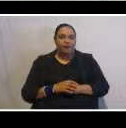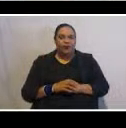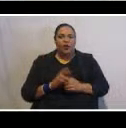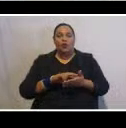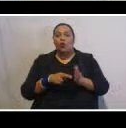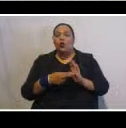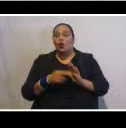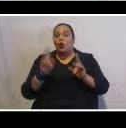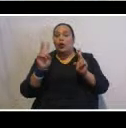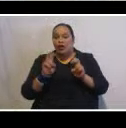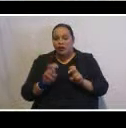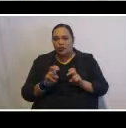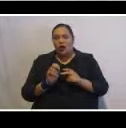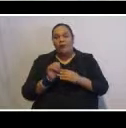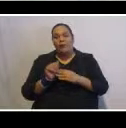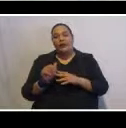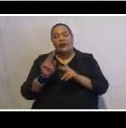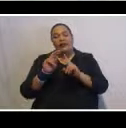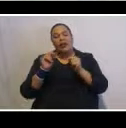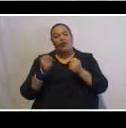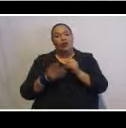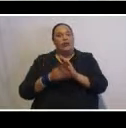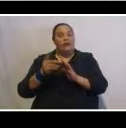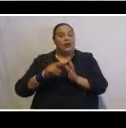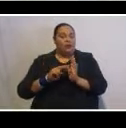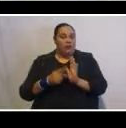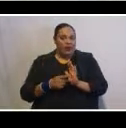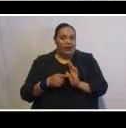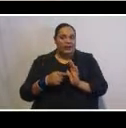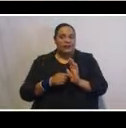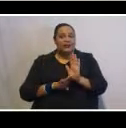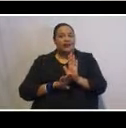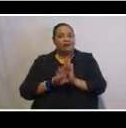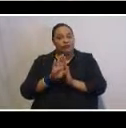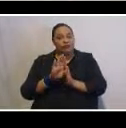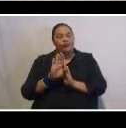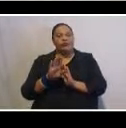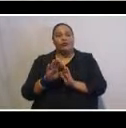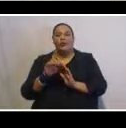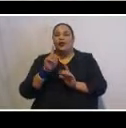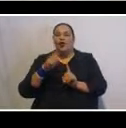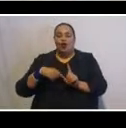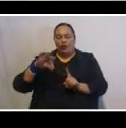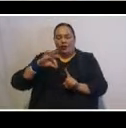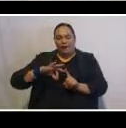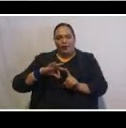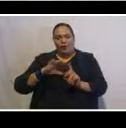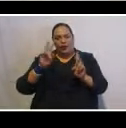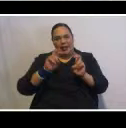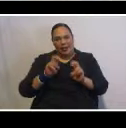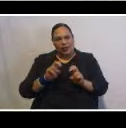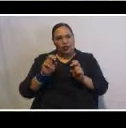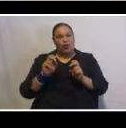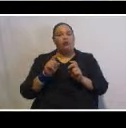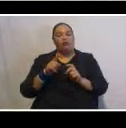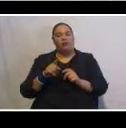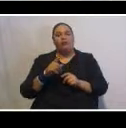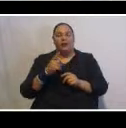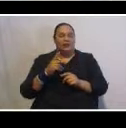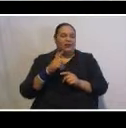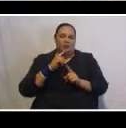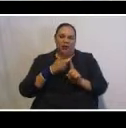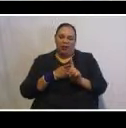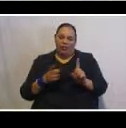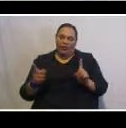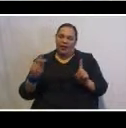of Eskom linked to the National Development Plan. The increasingly unaffordable rates of Eskom electricity is in contradiction with